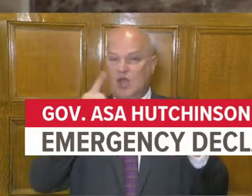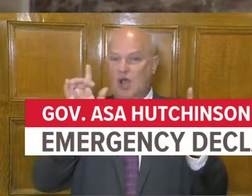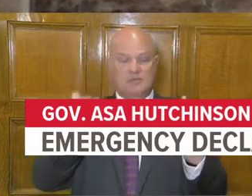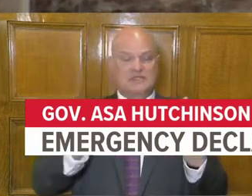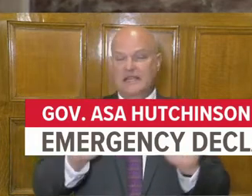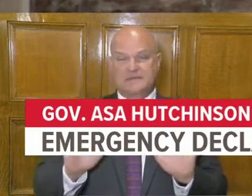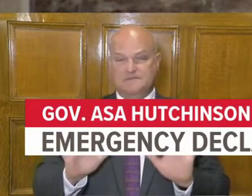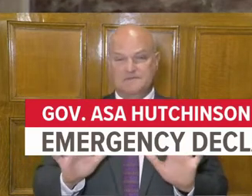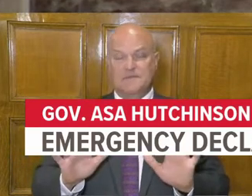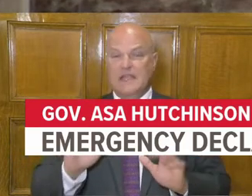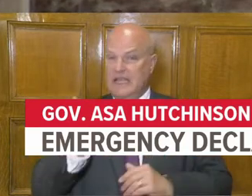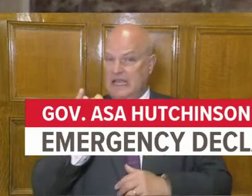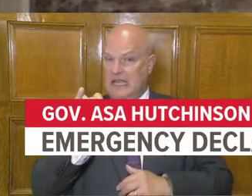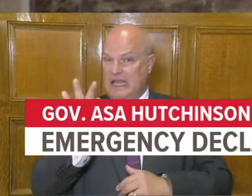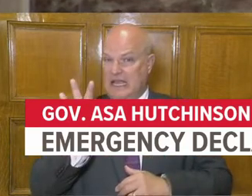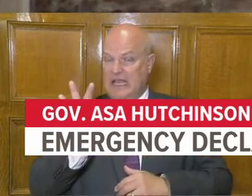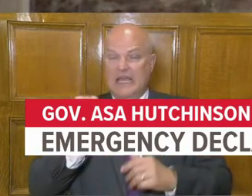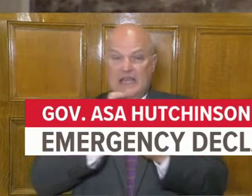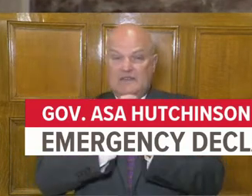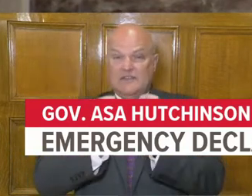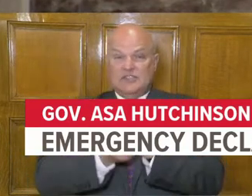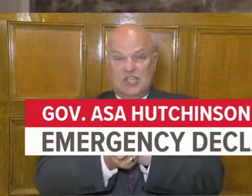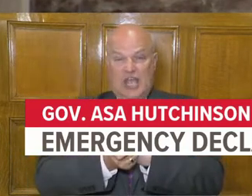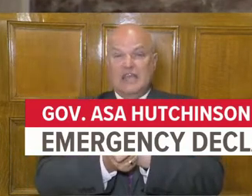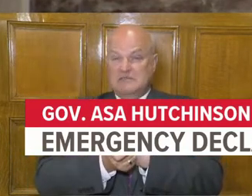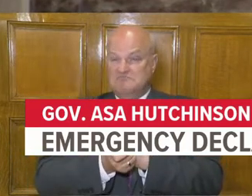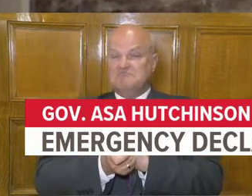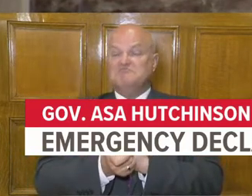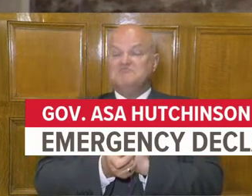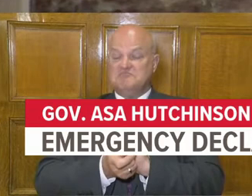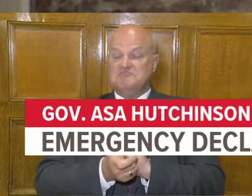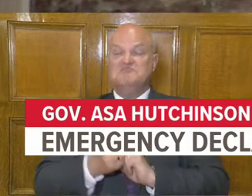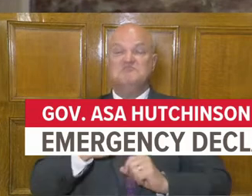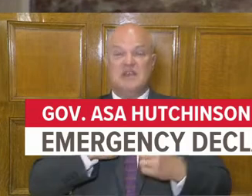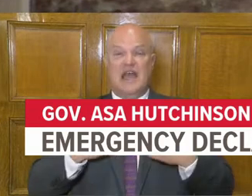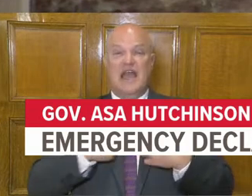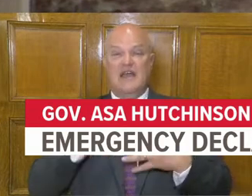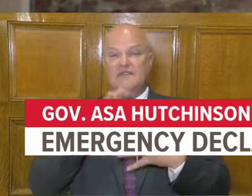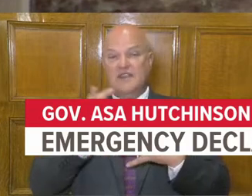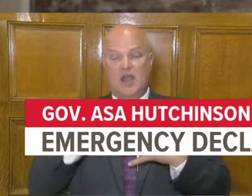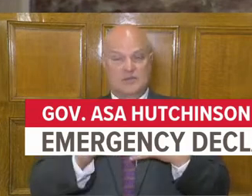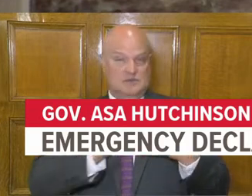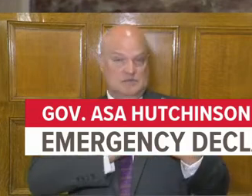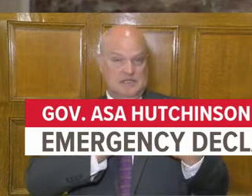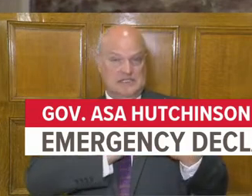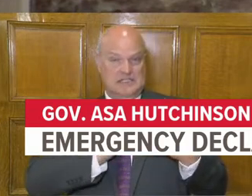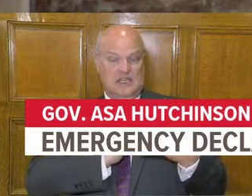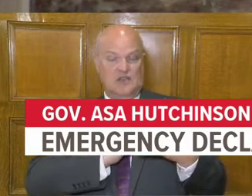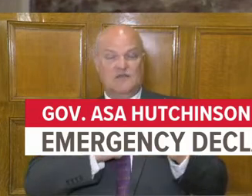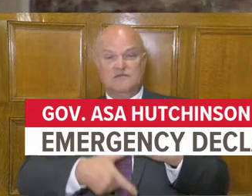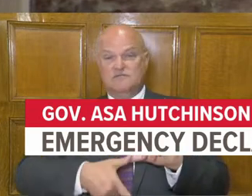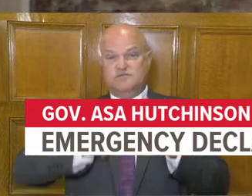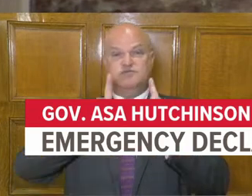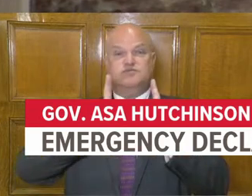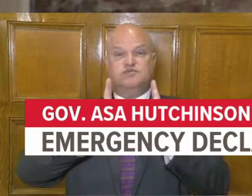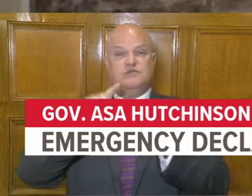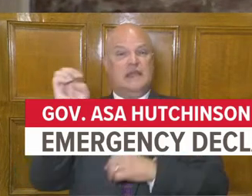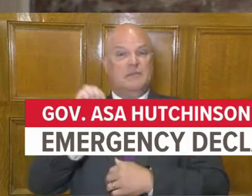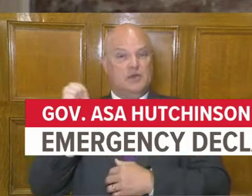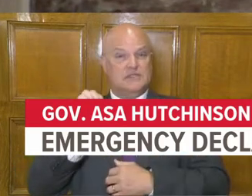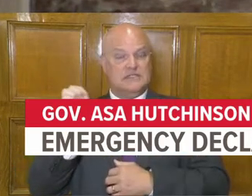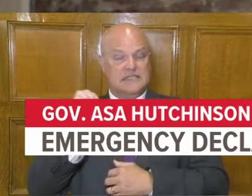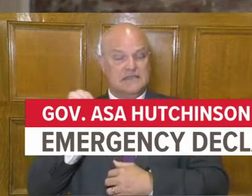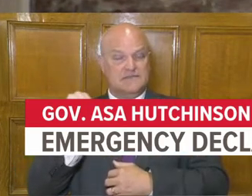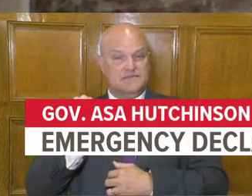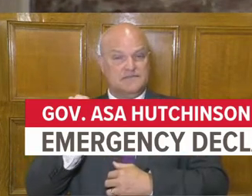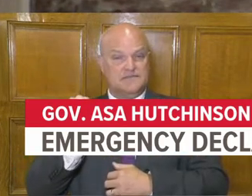that. If it changes, I have the option of renewing the emergency